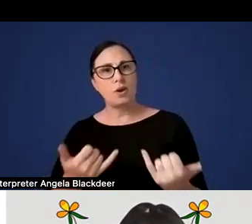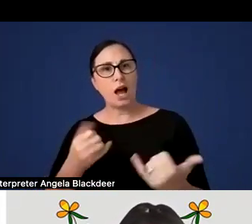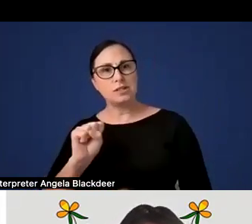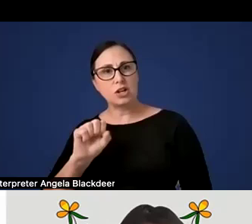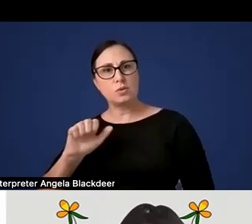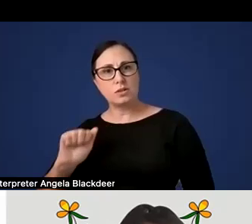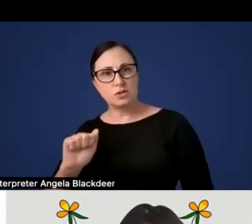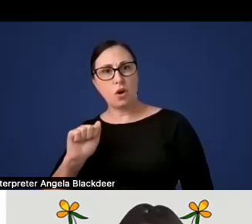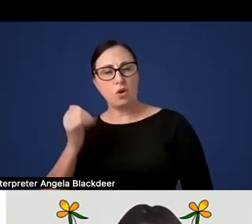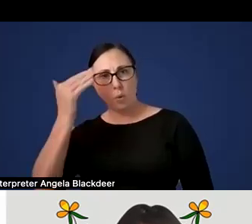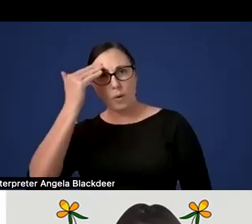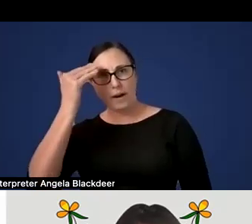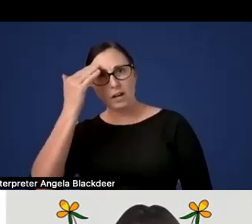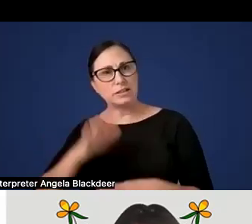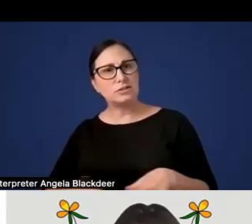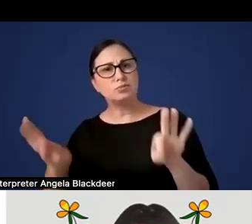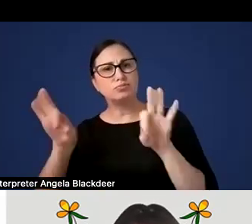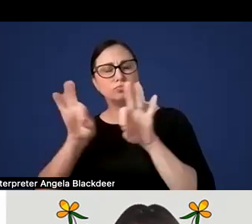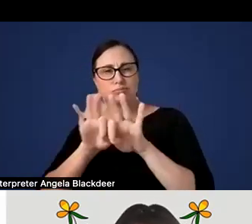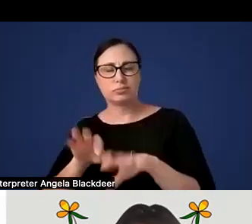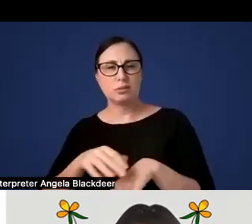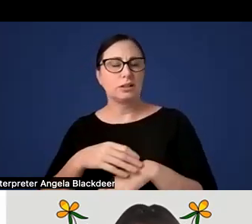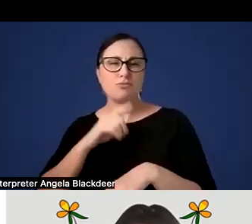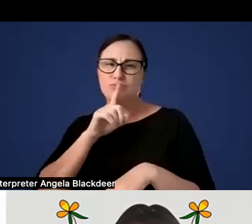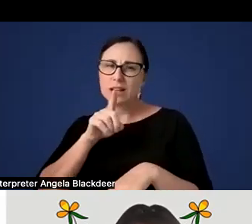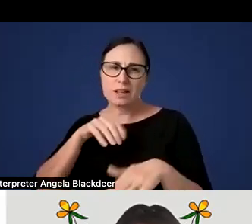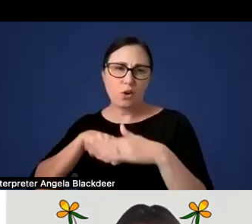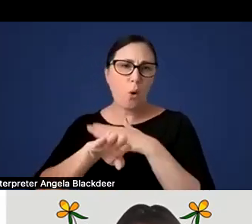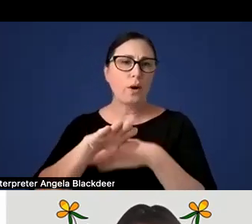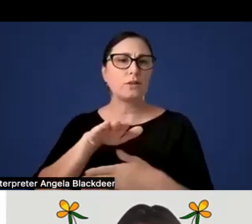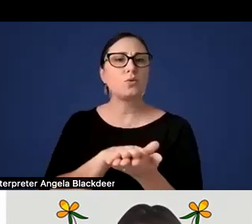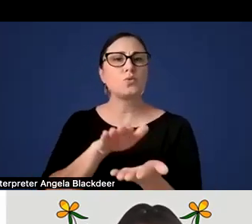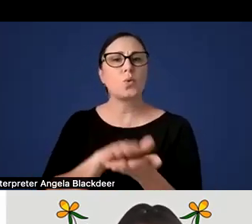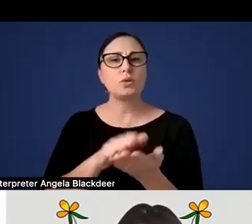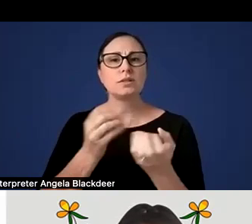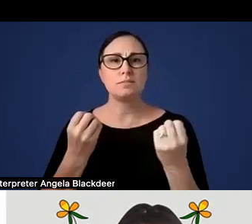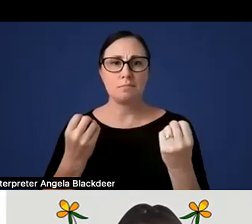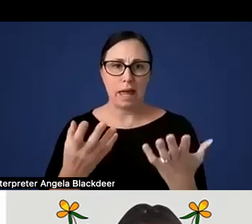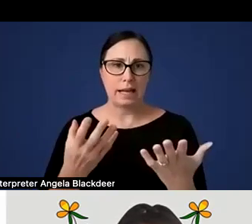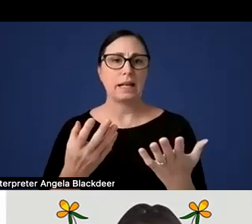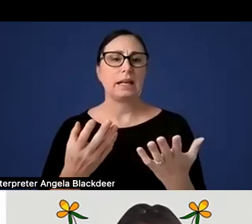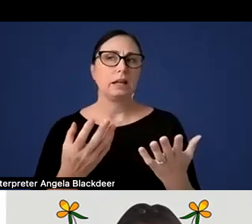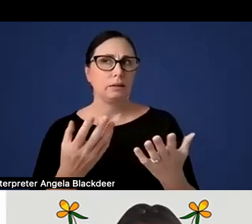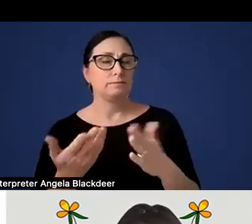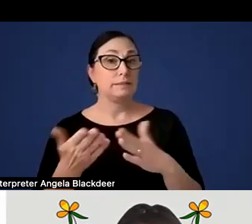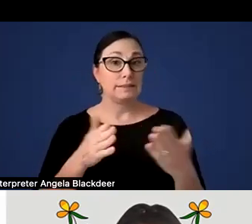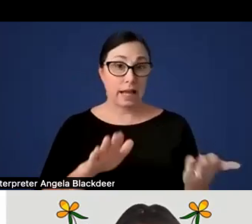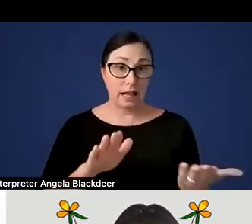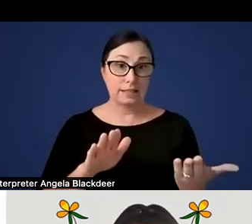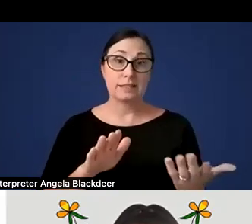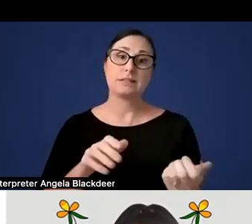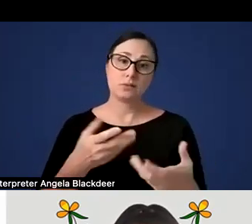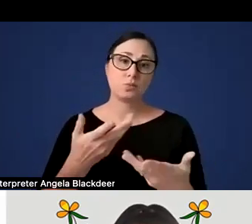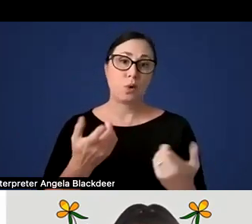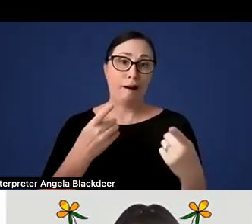awareness, and going into the schools, because that's where a lot of the suicides was happening. Um, thank